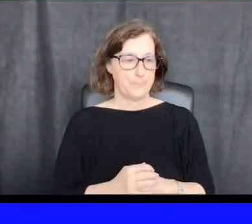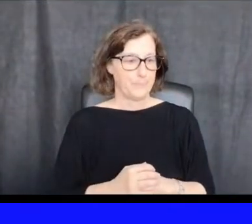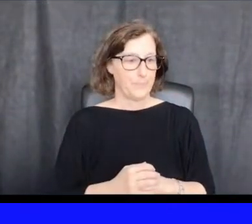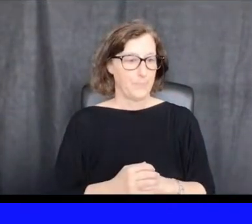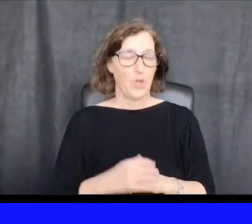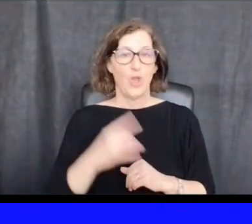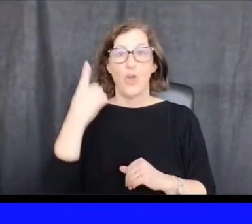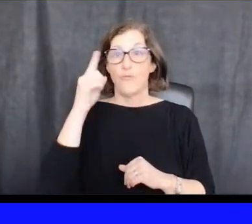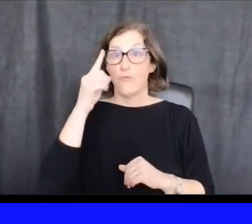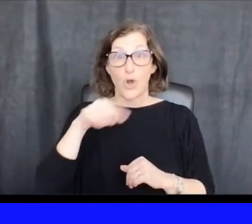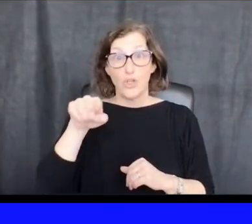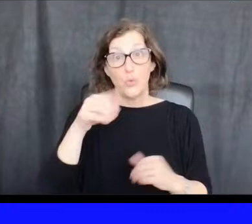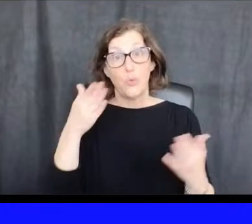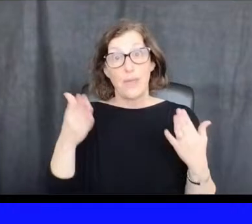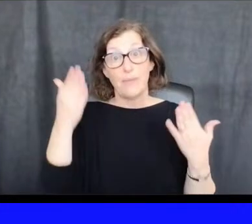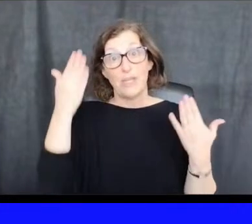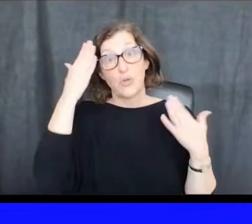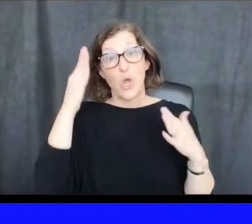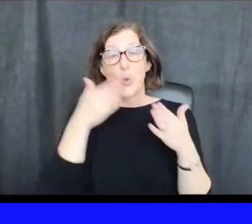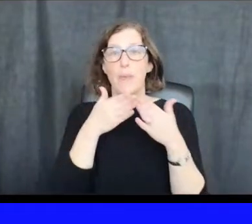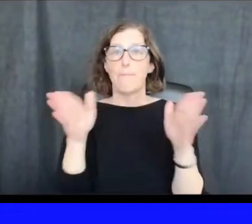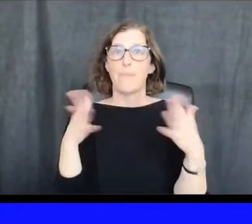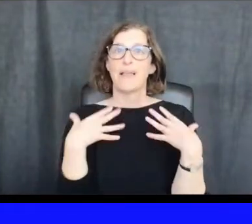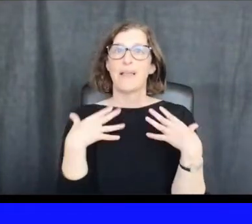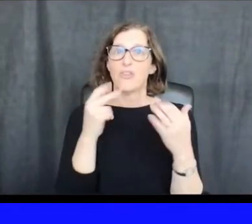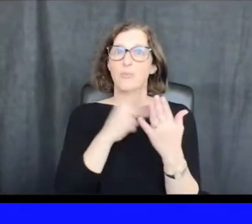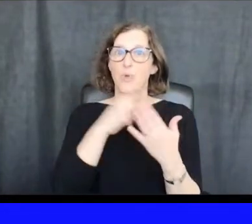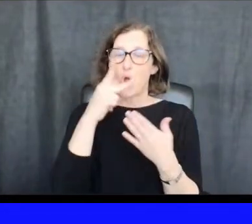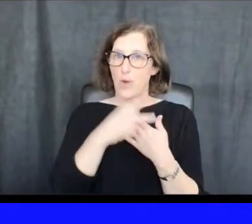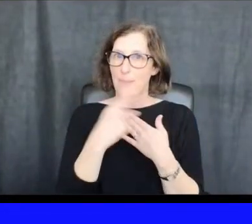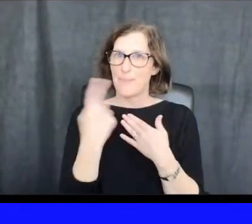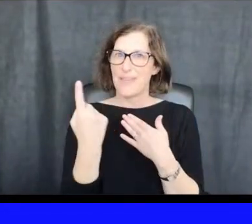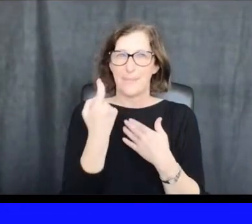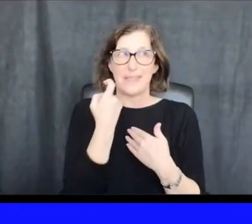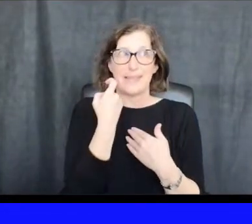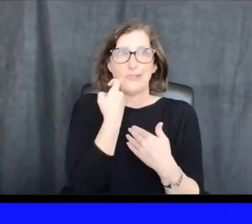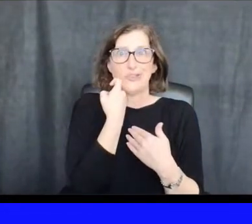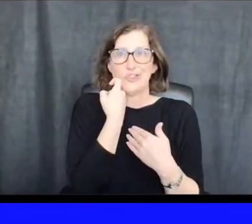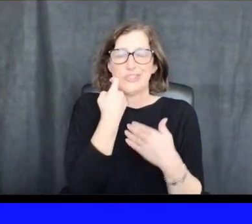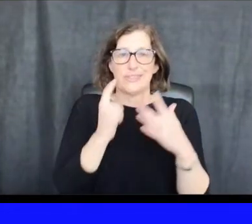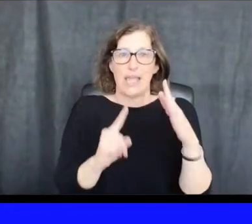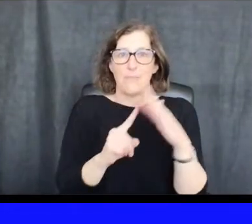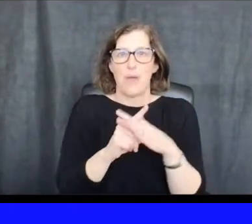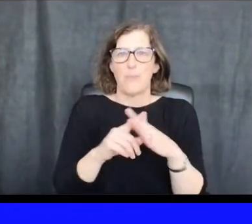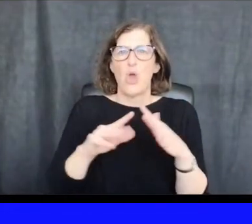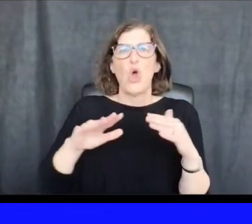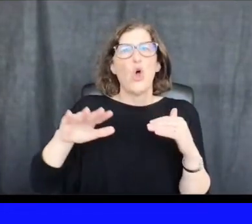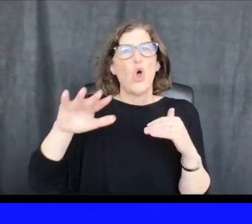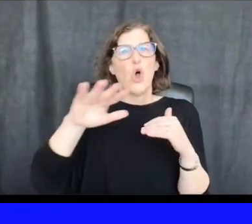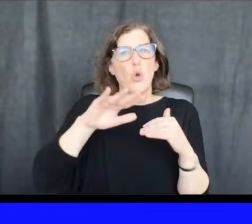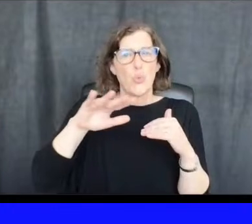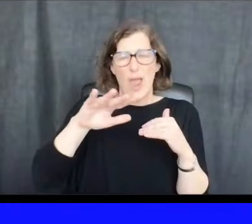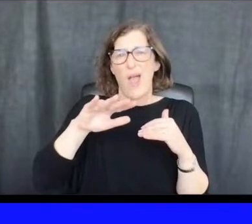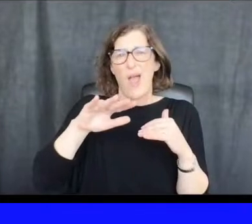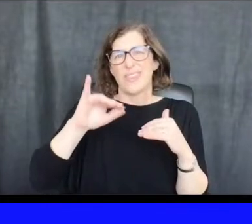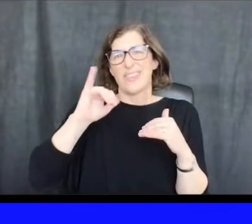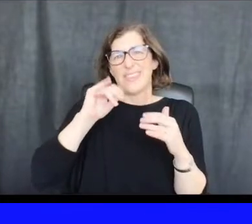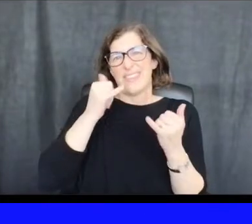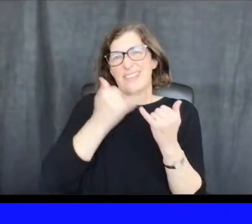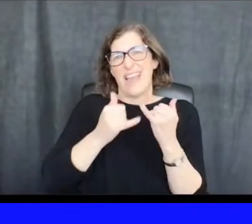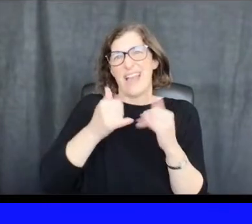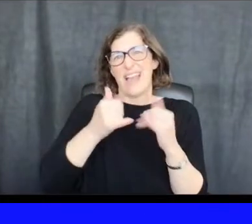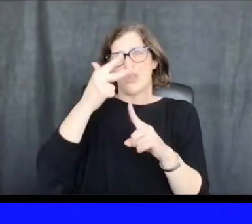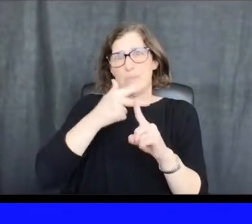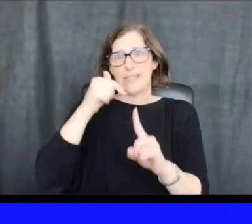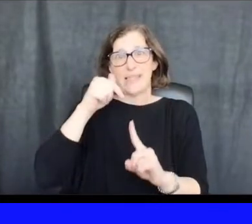aspects of self-management, and they're embedded in the primary care, so they're